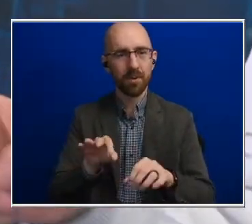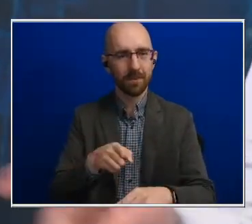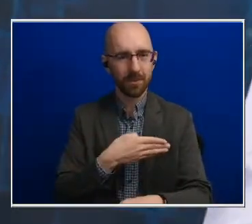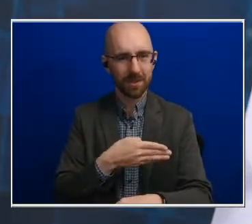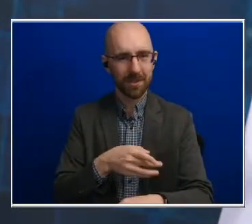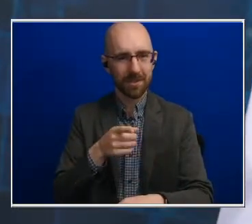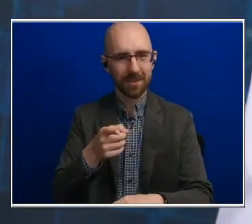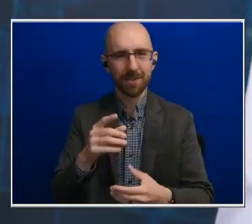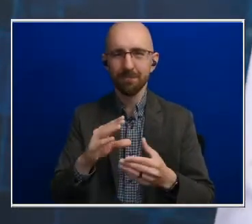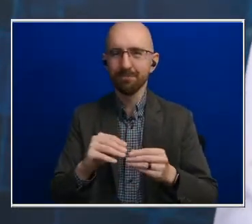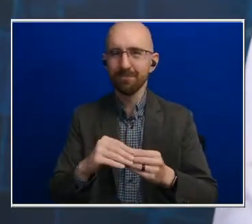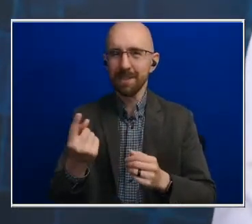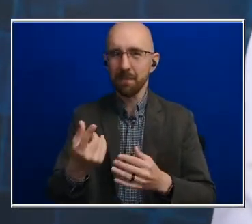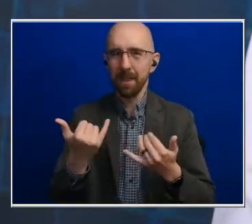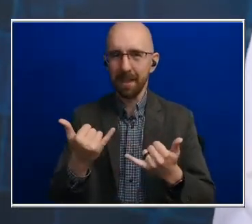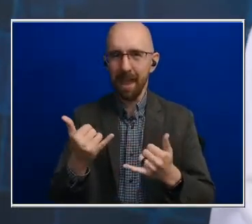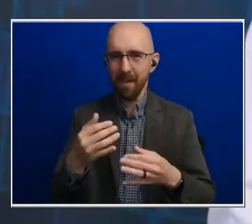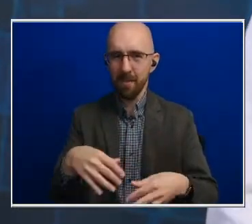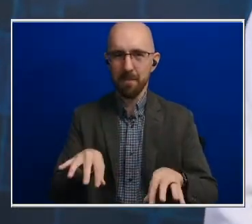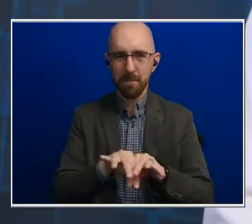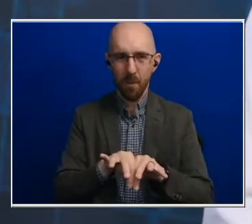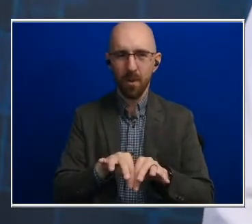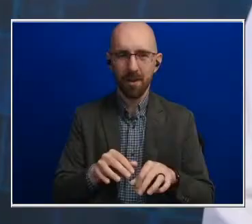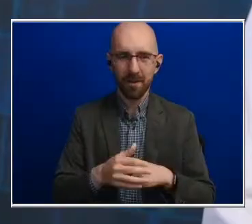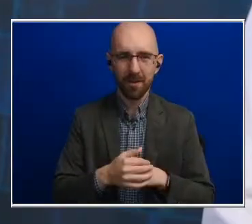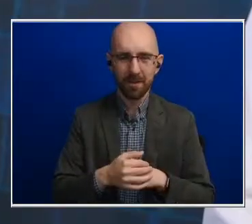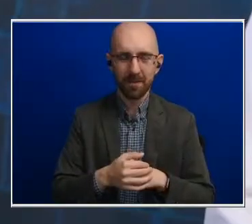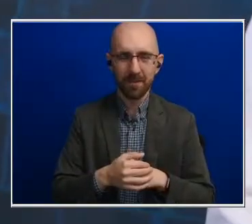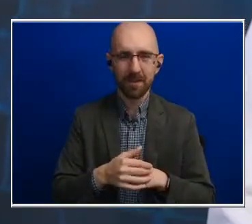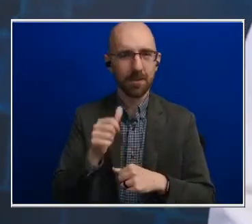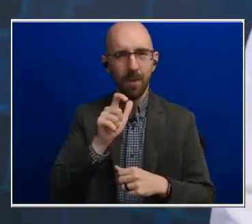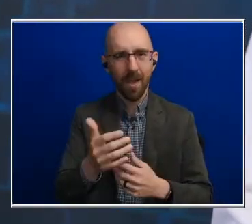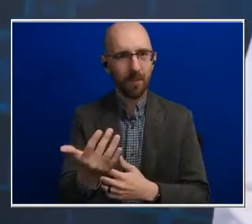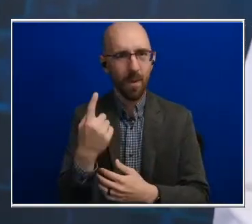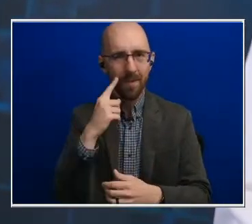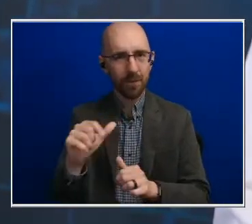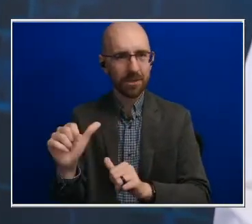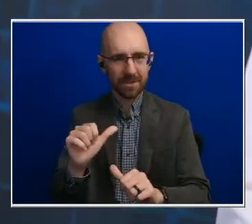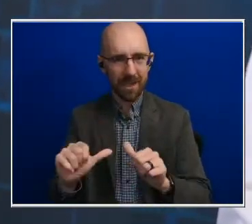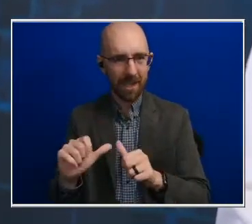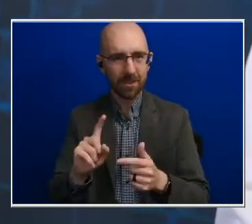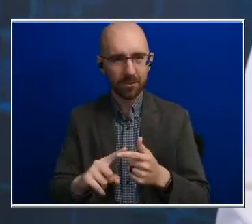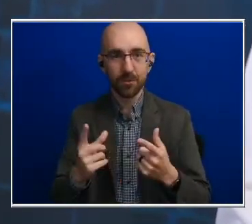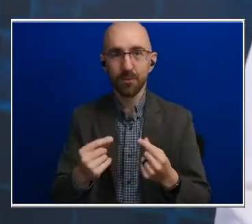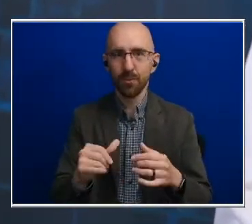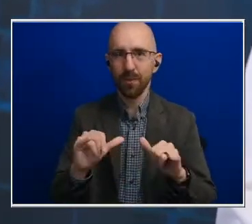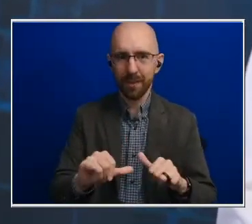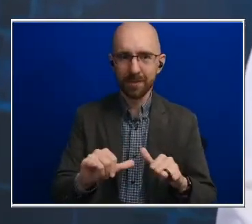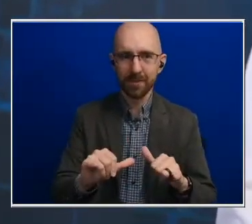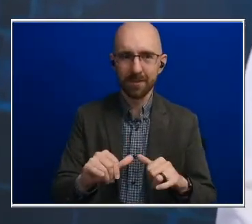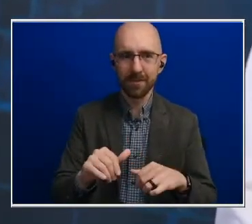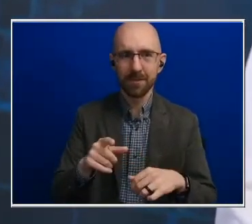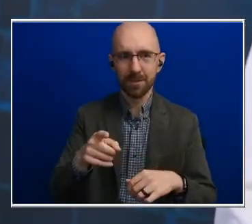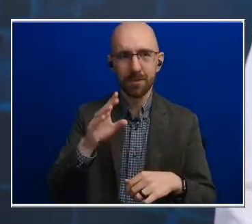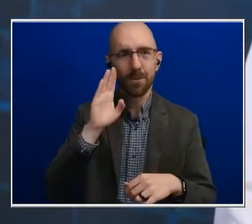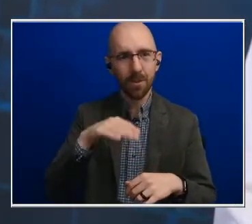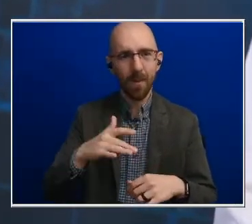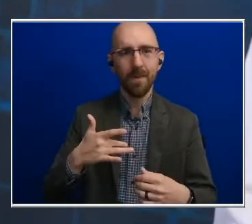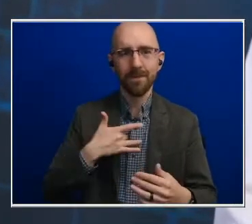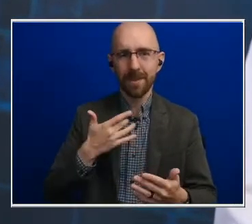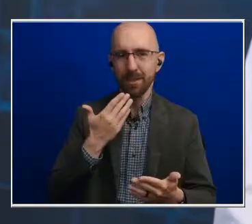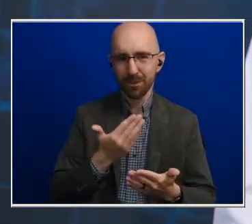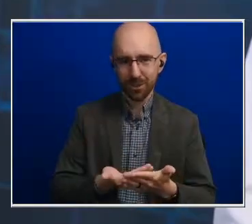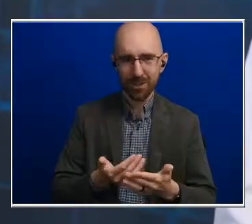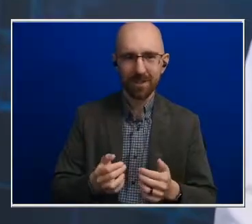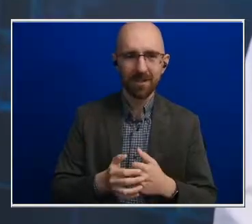so important, Dr. Lepping. You don't have to wait on science to do this, because you know it feels good. And